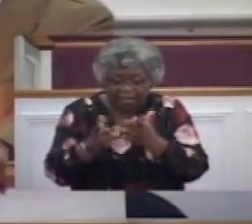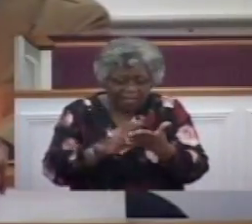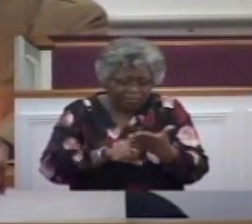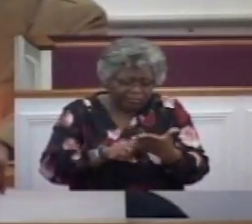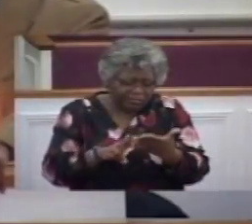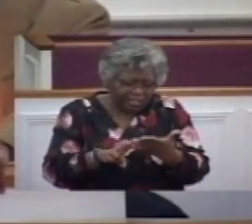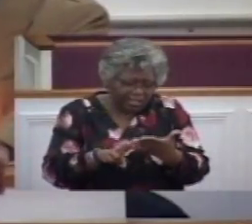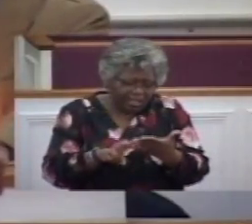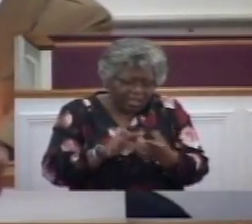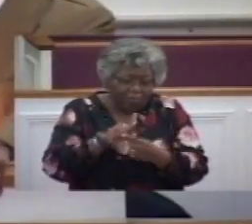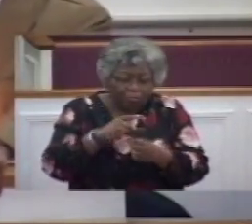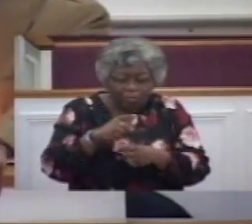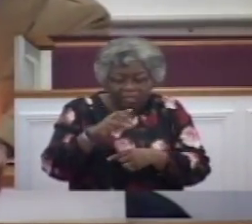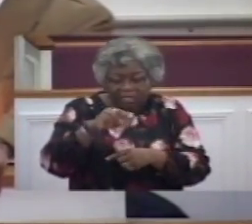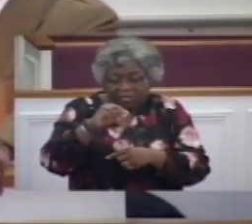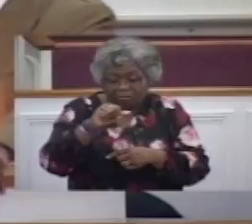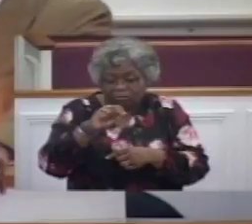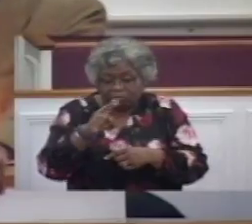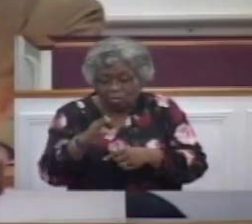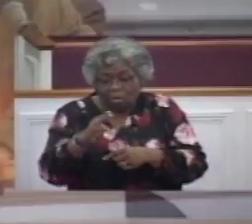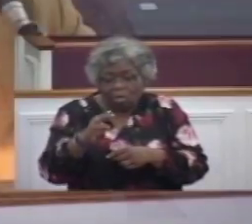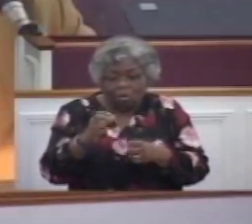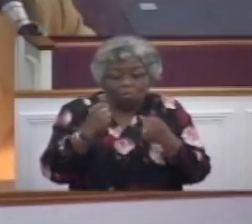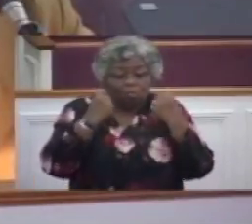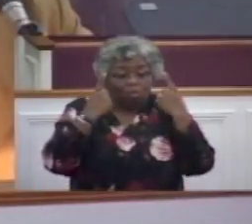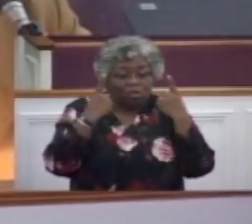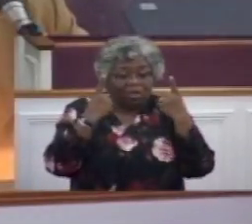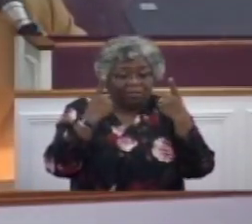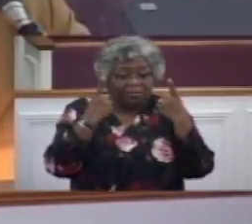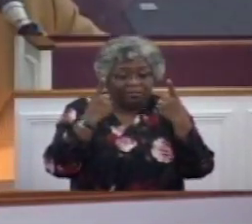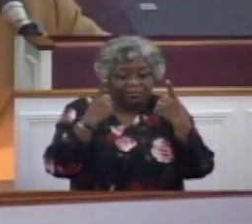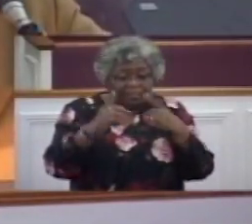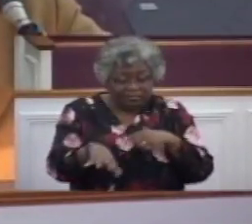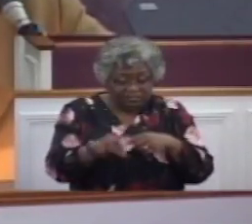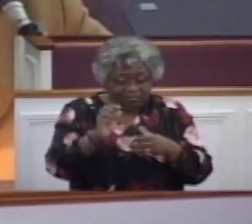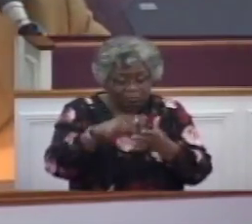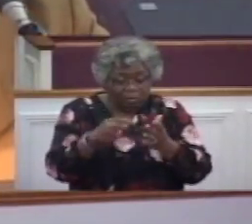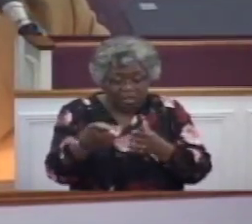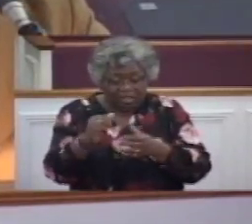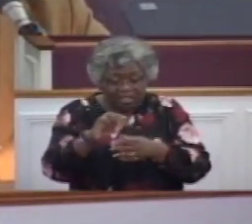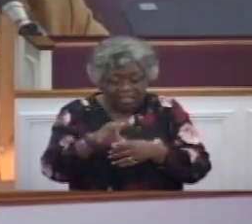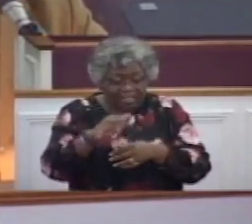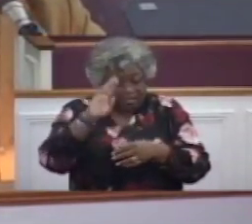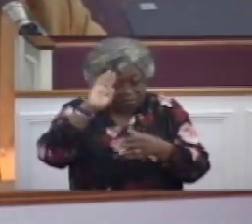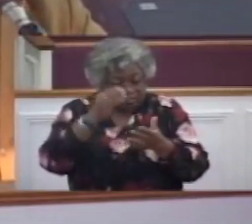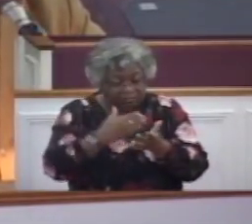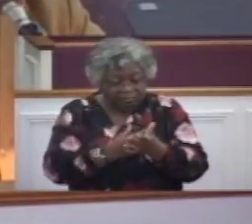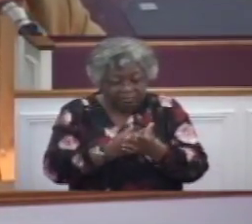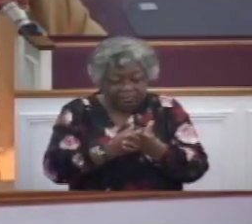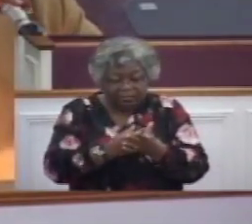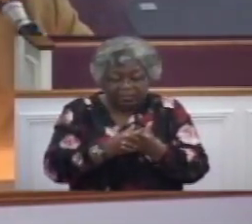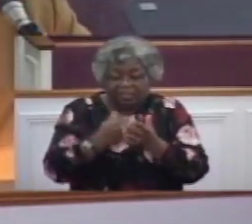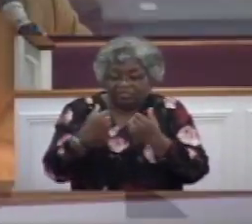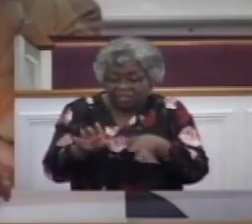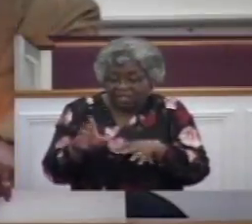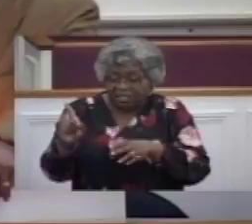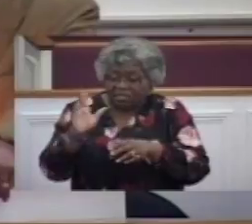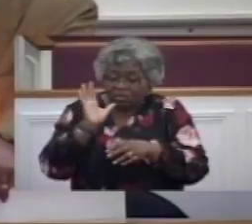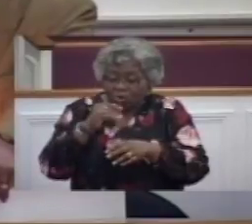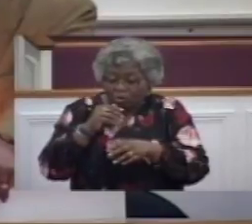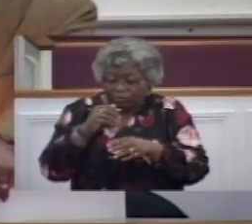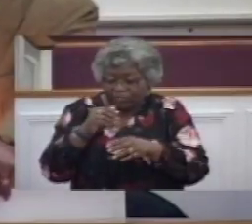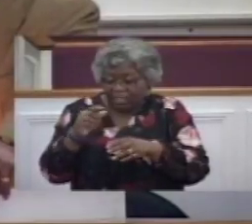said when he woke up and found out what Ham had done to him, he cursed Ham. And it